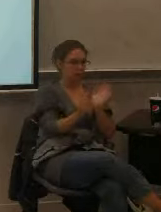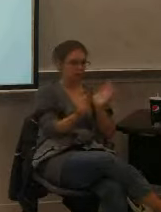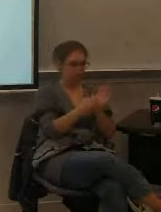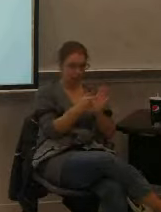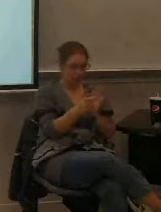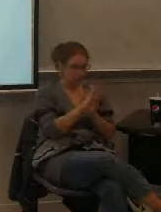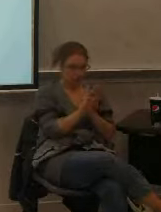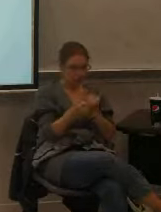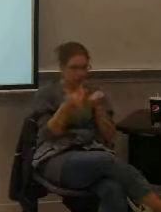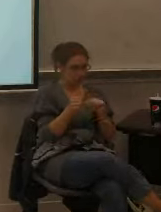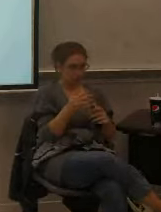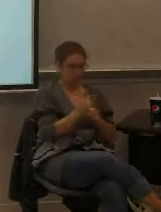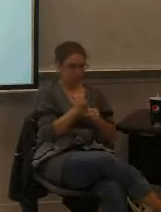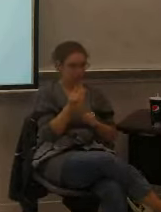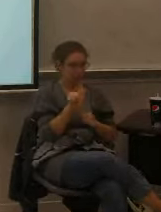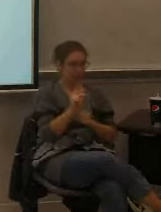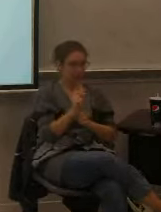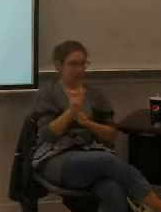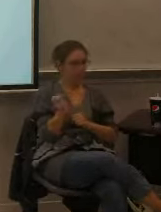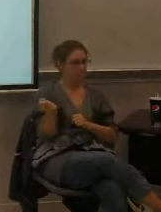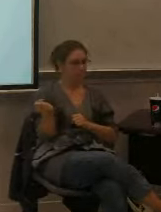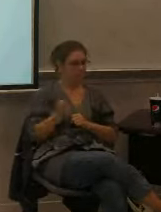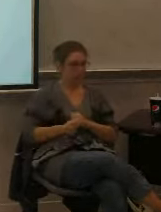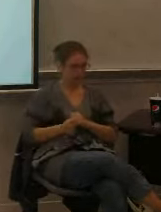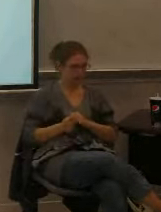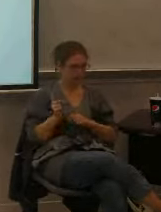never be able to get the lake back.